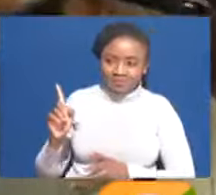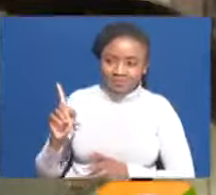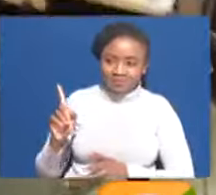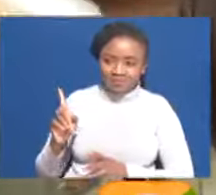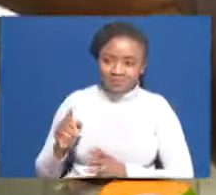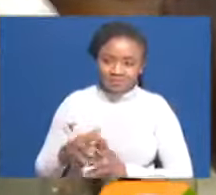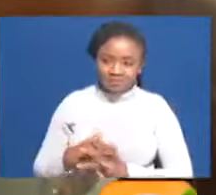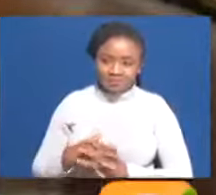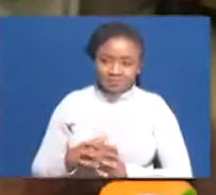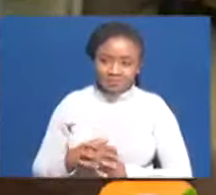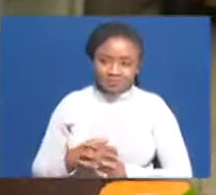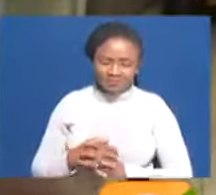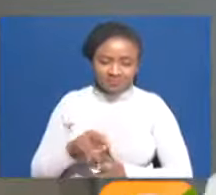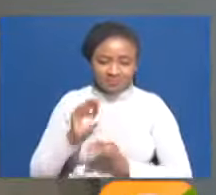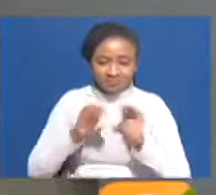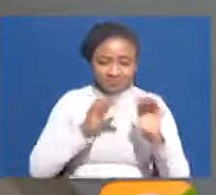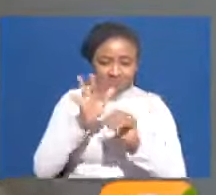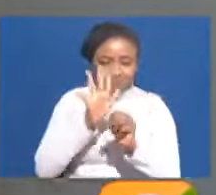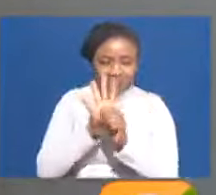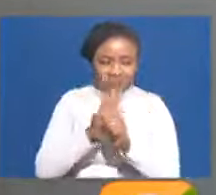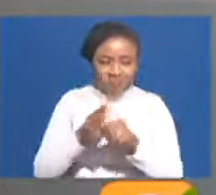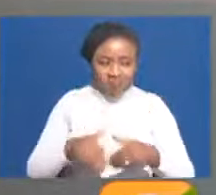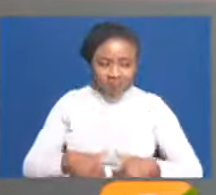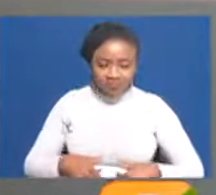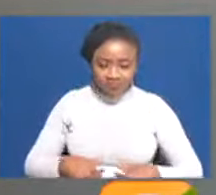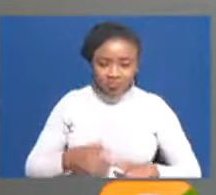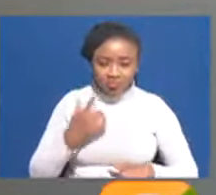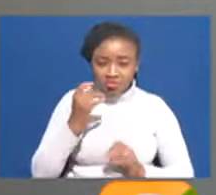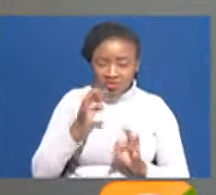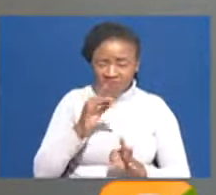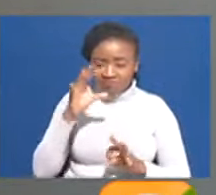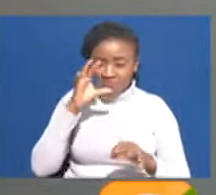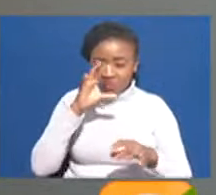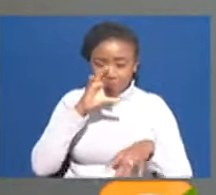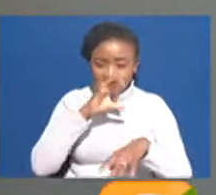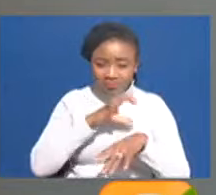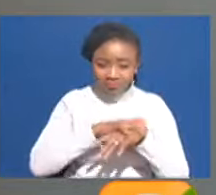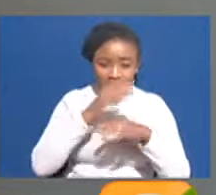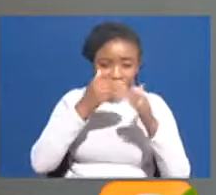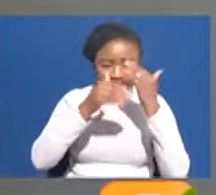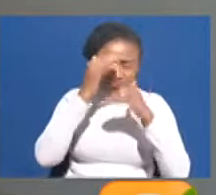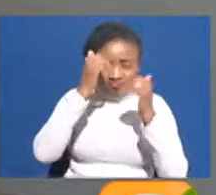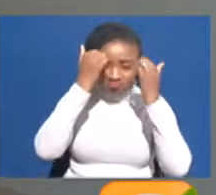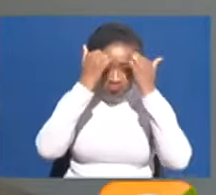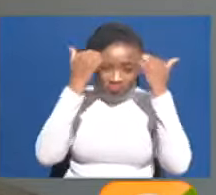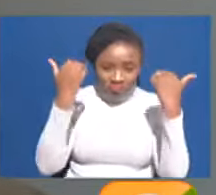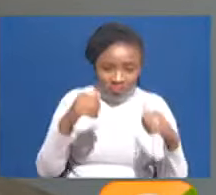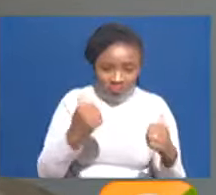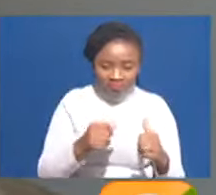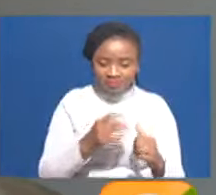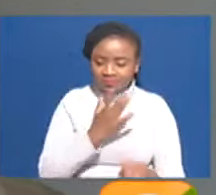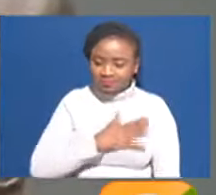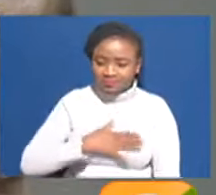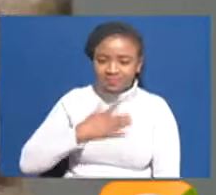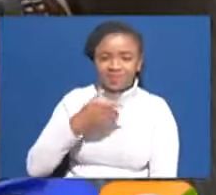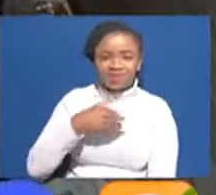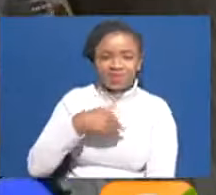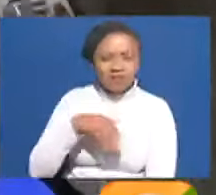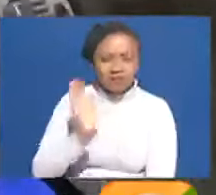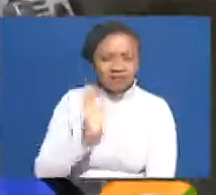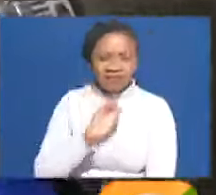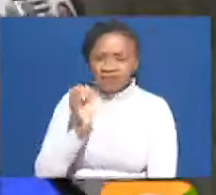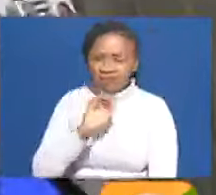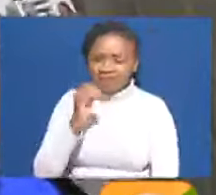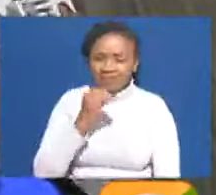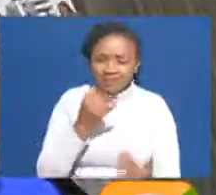away, he calls on the many youth who miss out on university education in Kenya not to give up, but find ways of